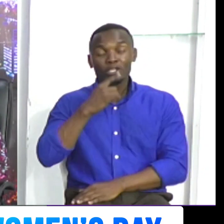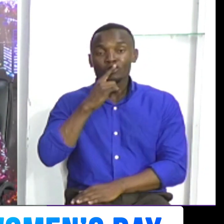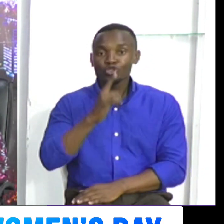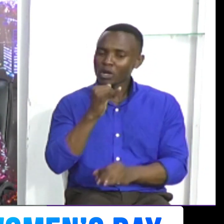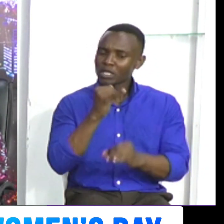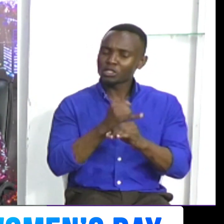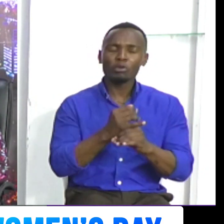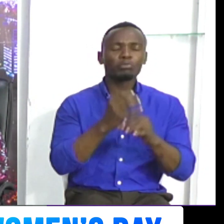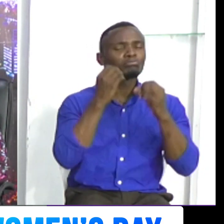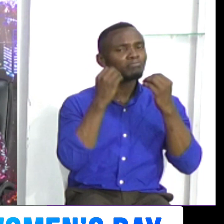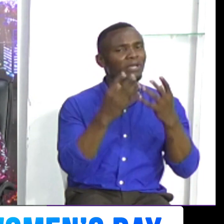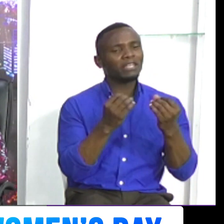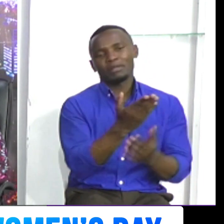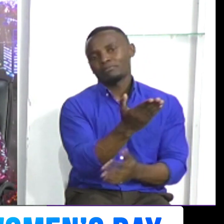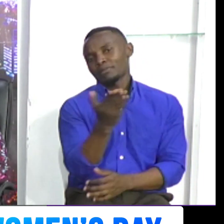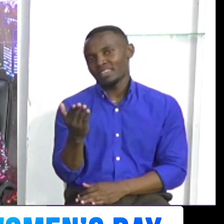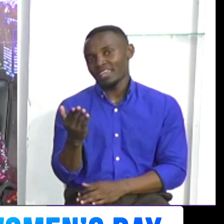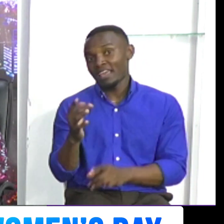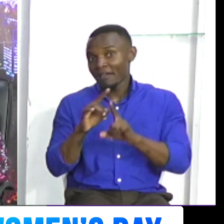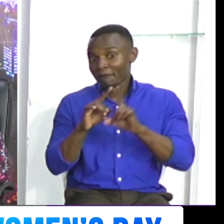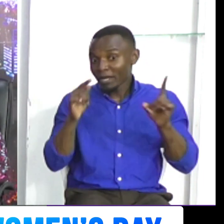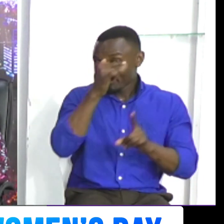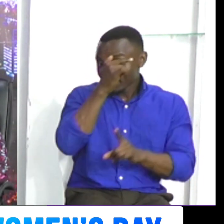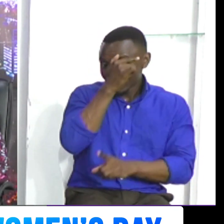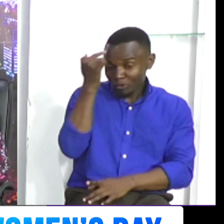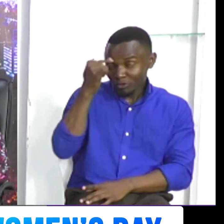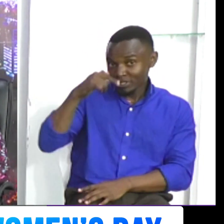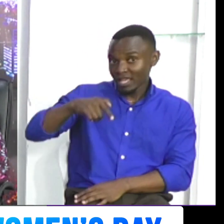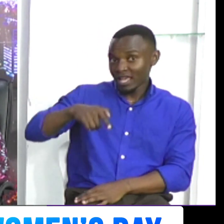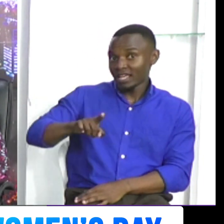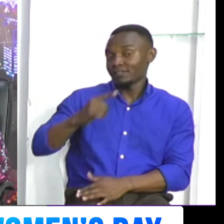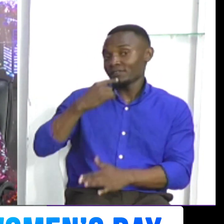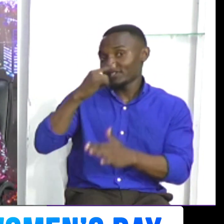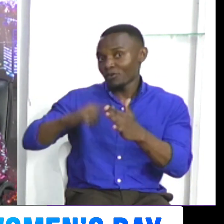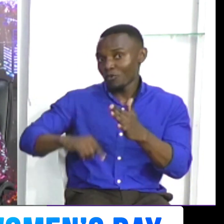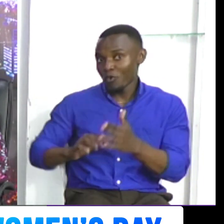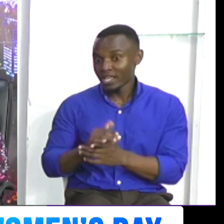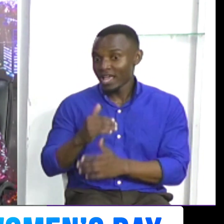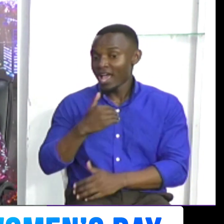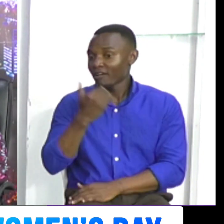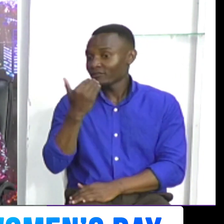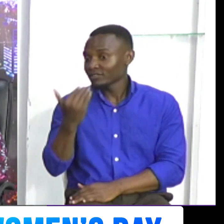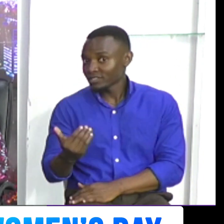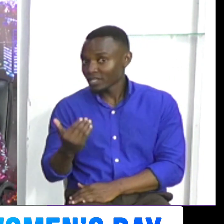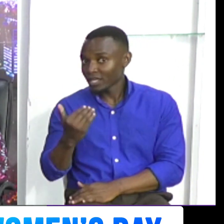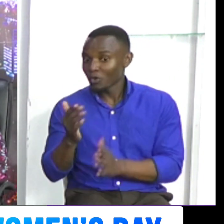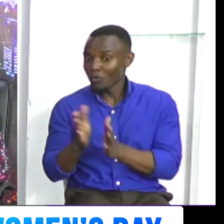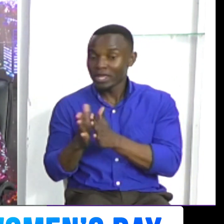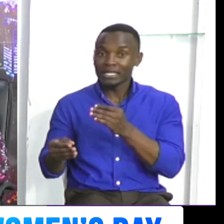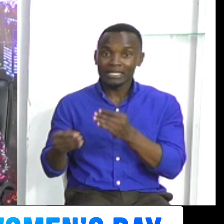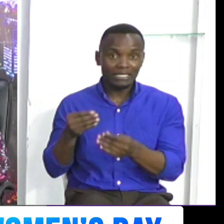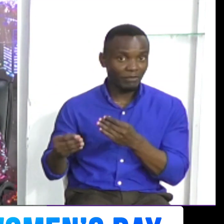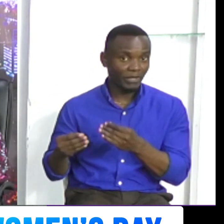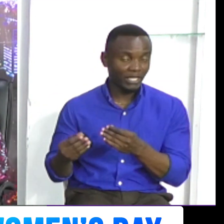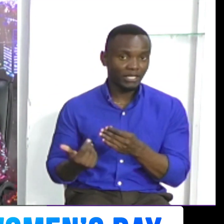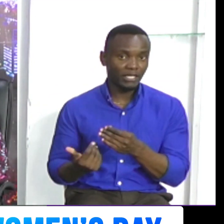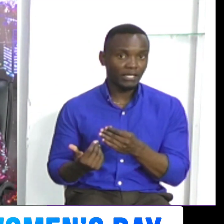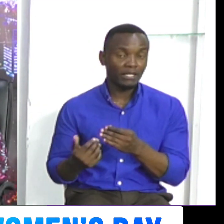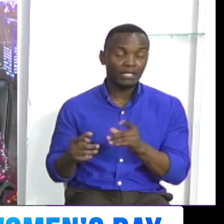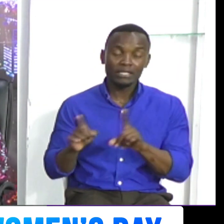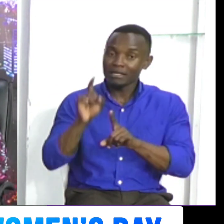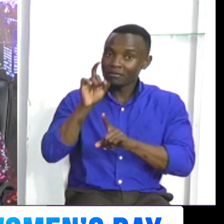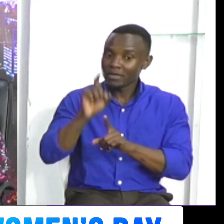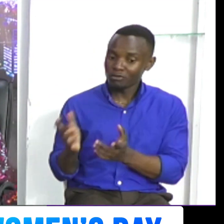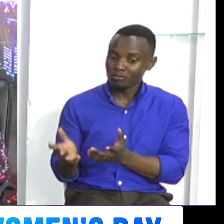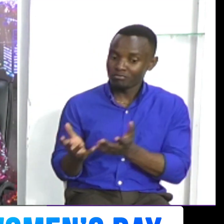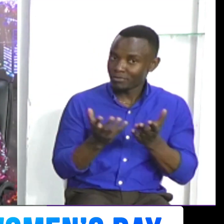I'm sure a lot of people are looking for nannies. But just because she said she's a caregiver and she's becoming this kid, and the kid is with disability,